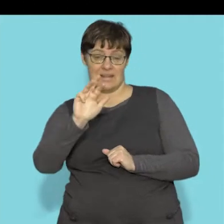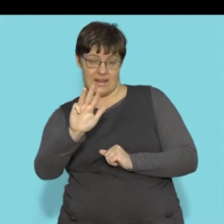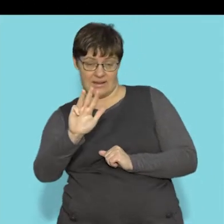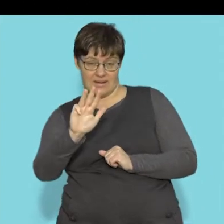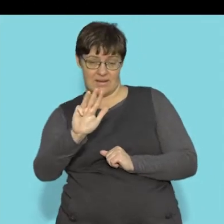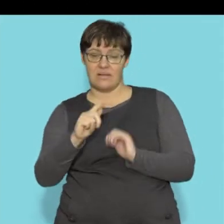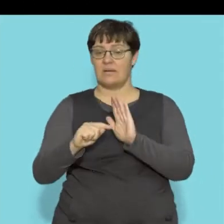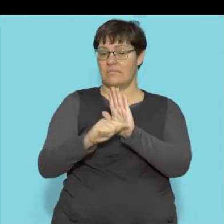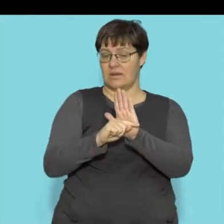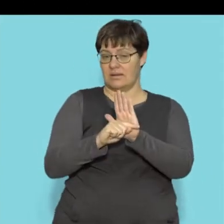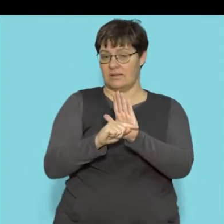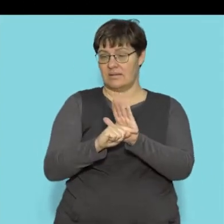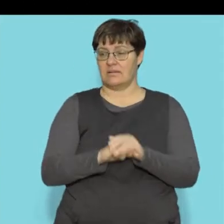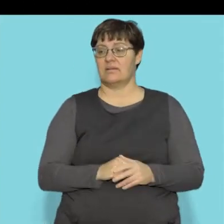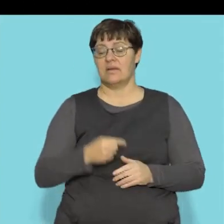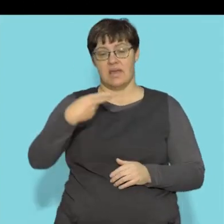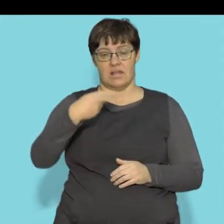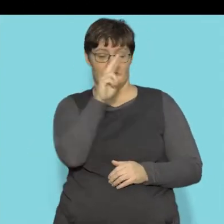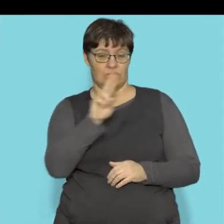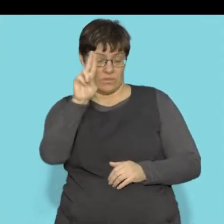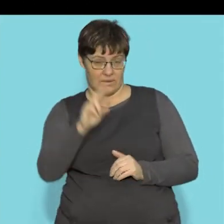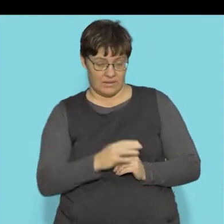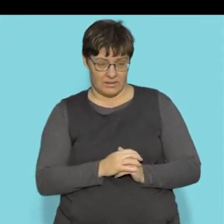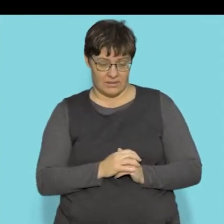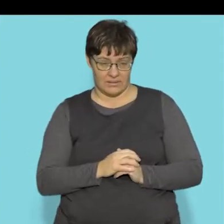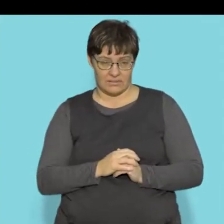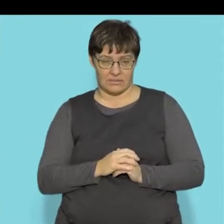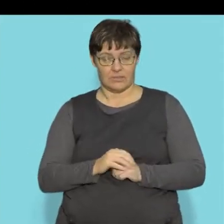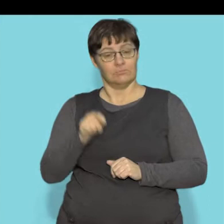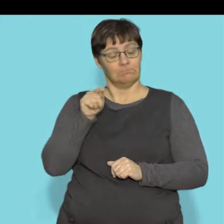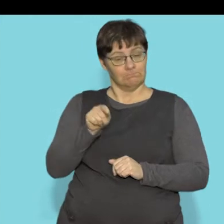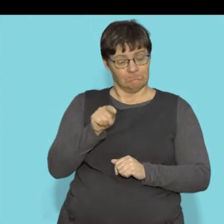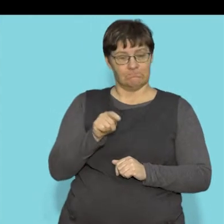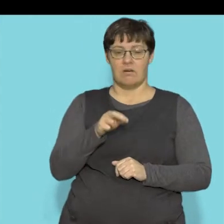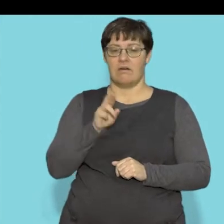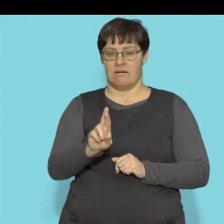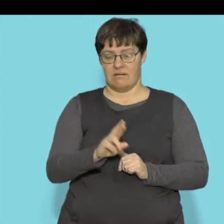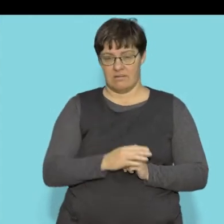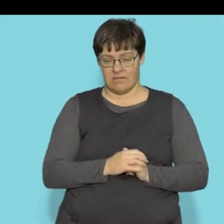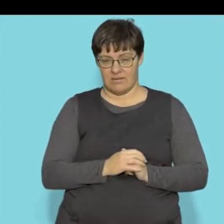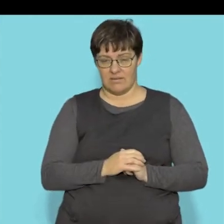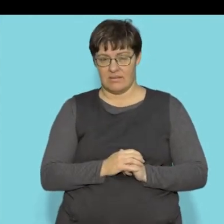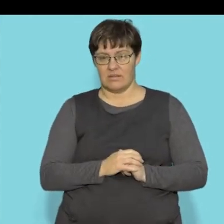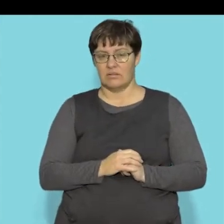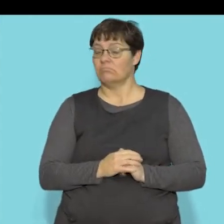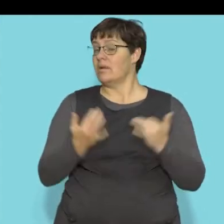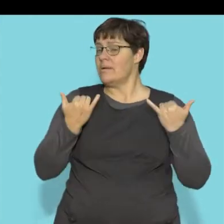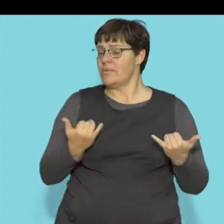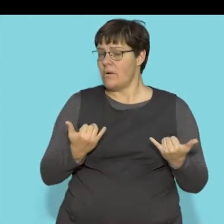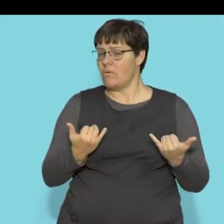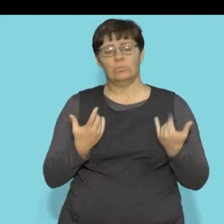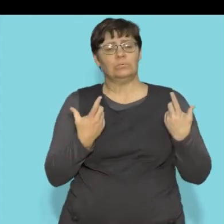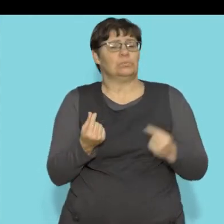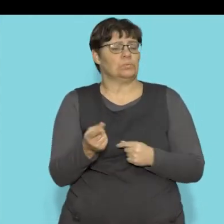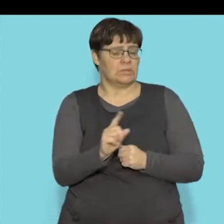169 minus h squared. So that will be r. So now all that I'm going to do in